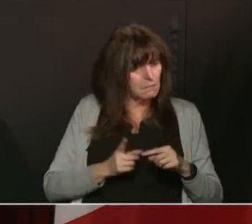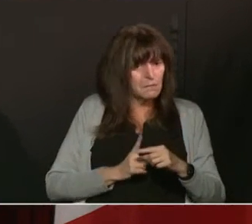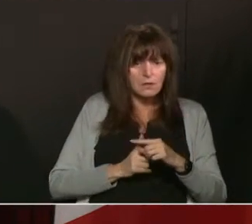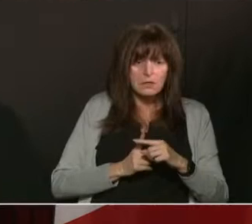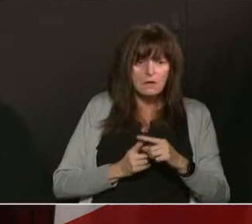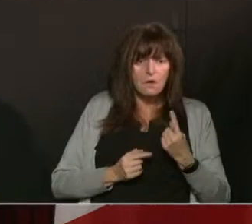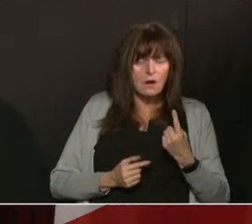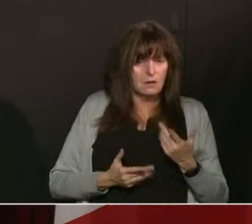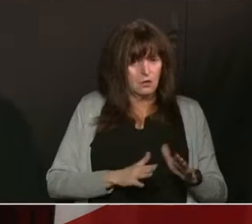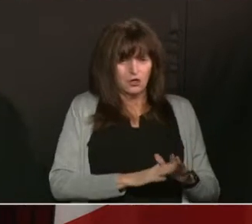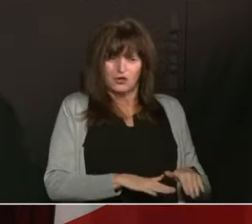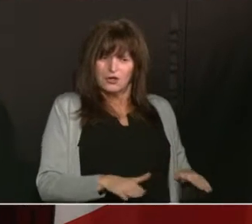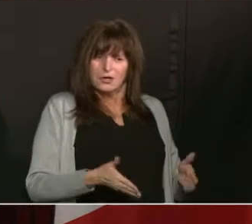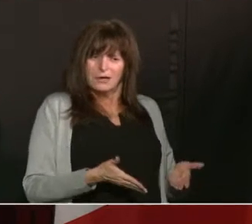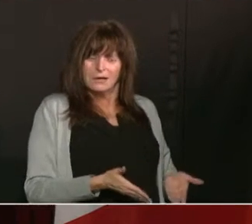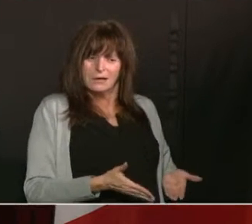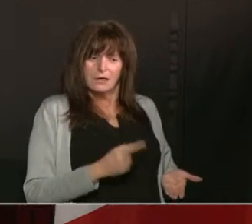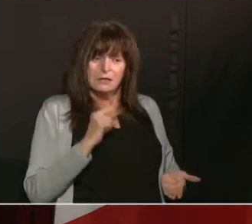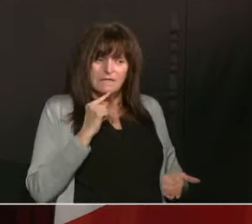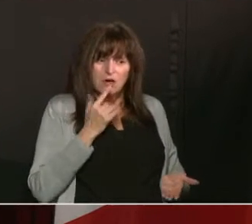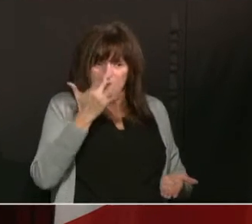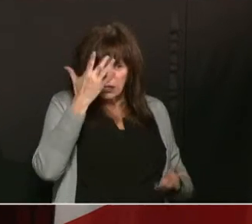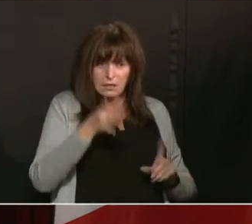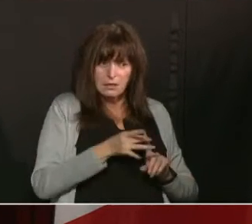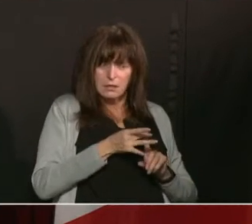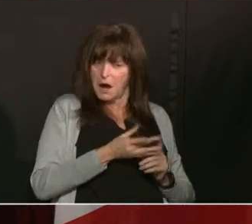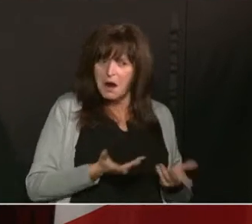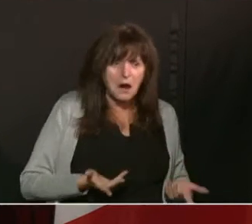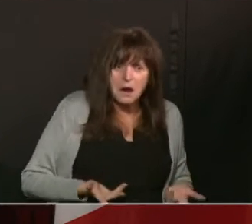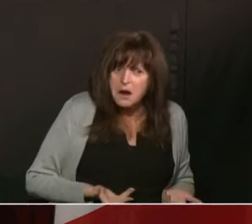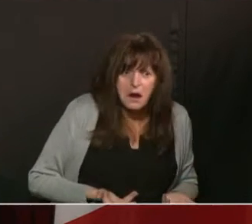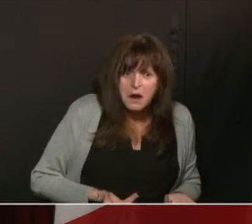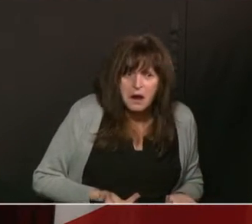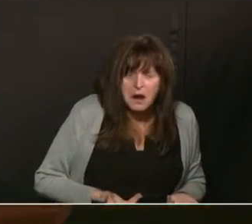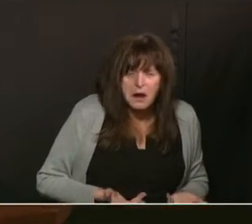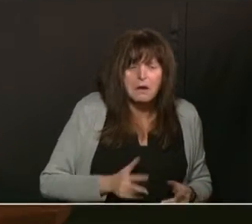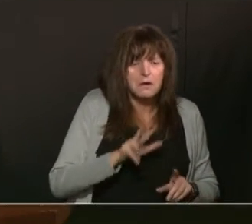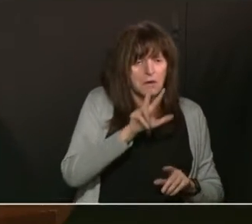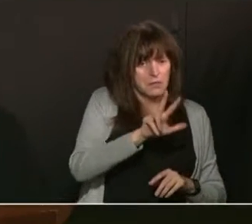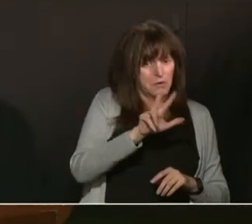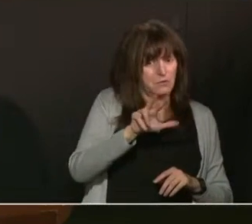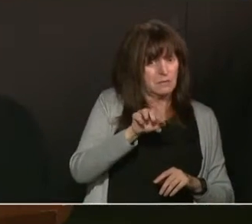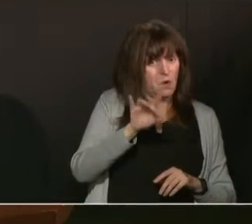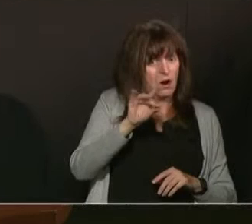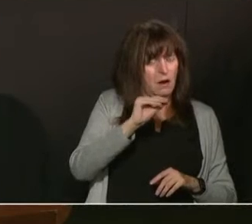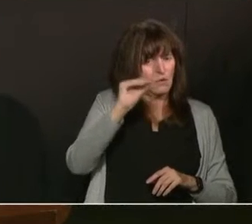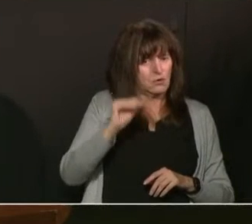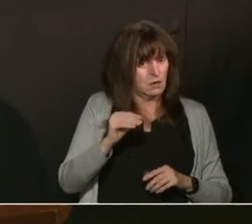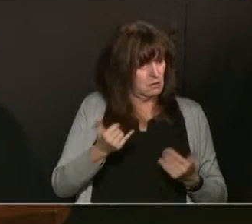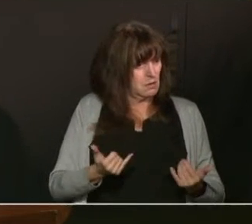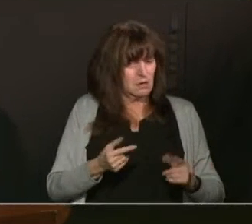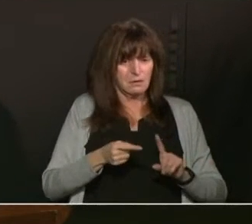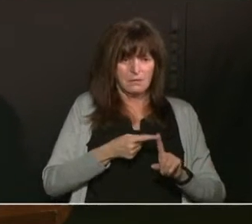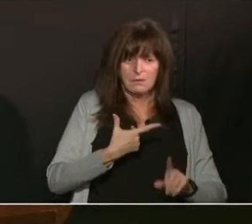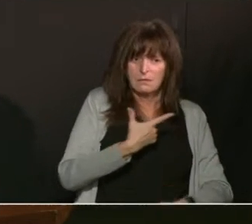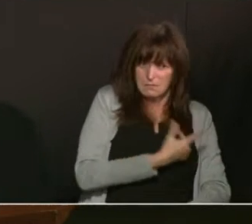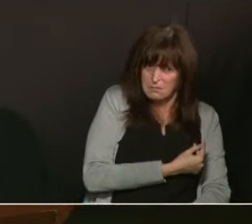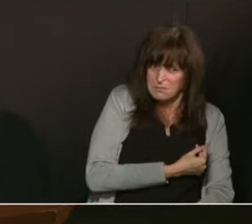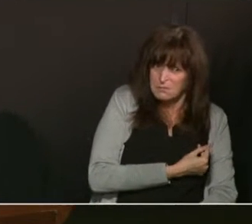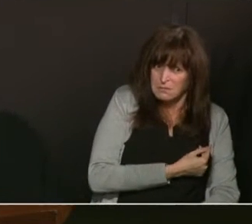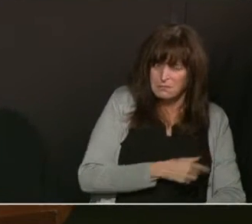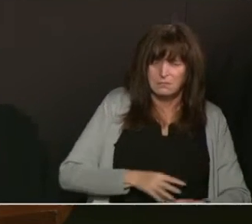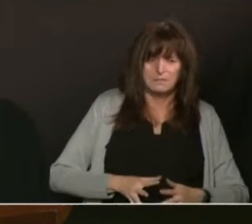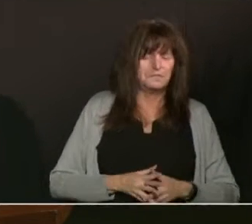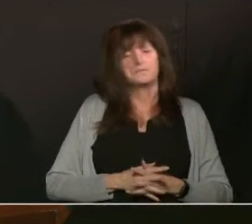that our children are getting at 38.3% immunized to date. Next question. From Lorenda Redekop